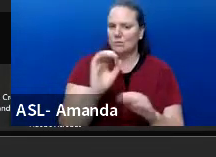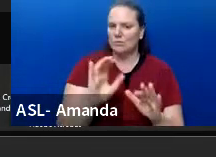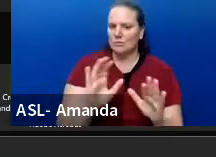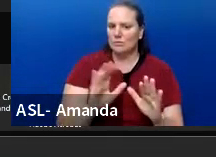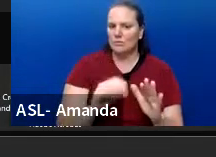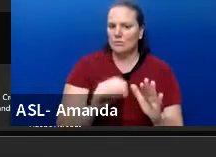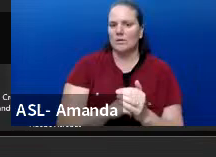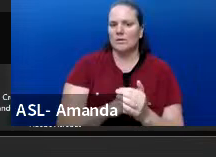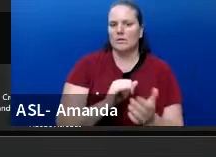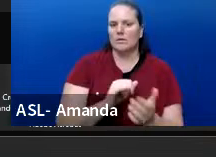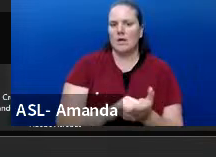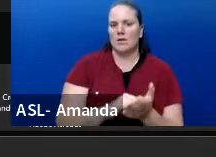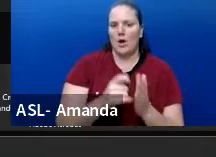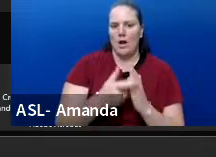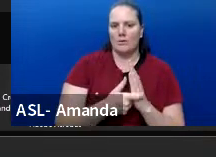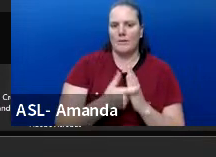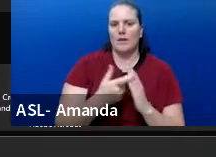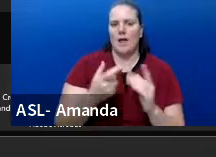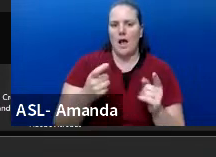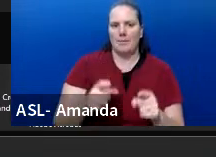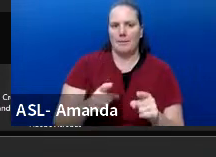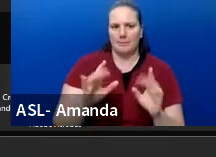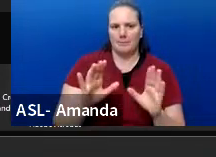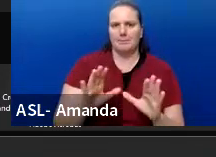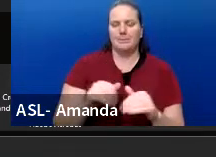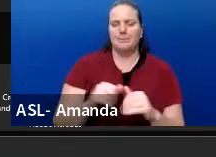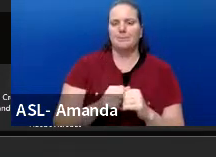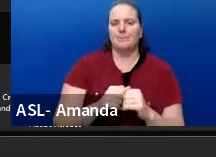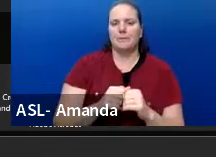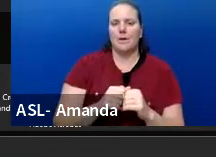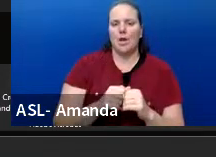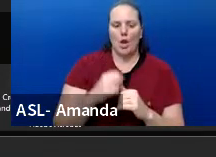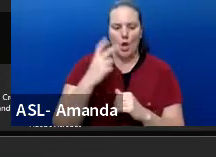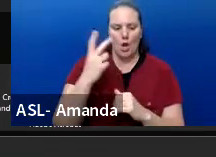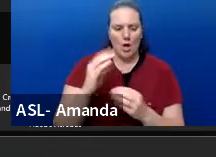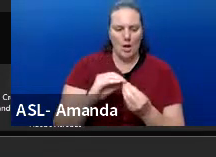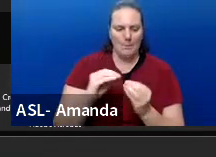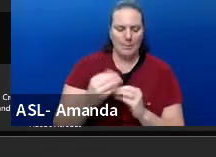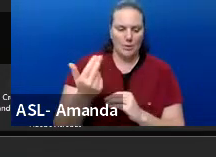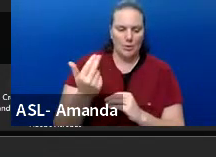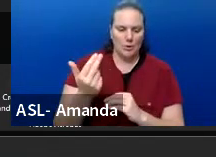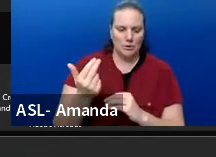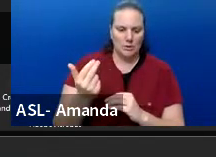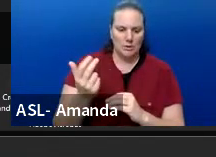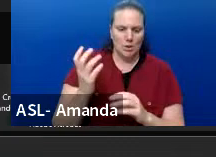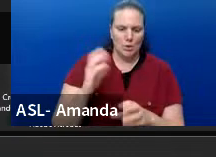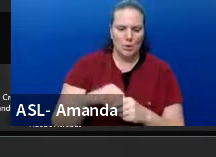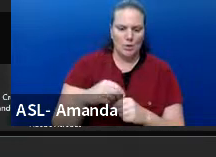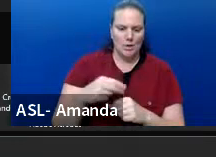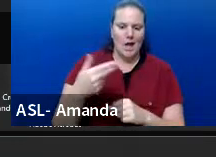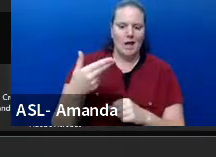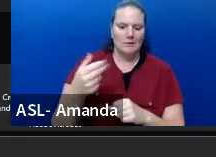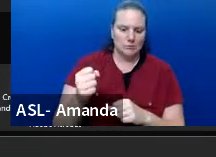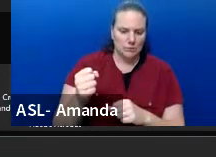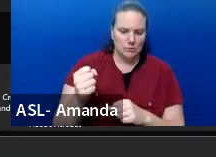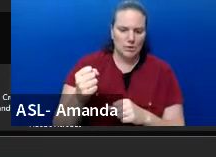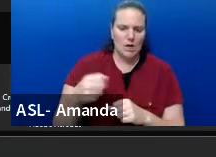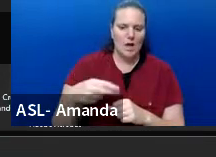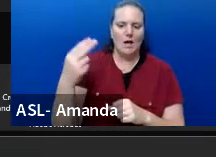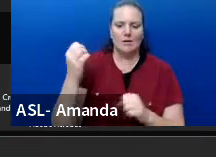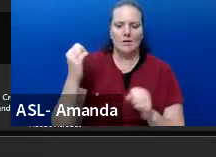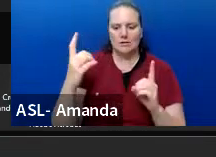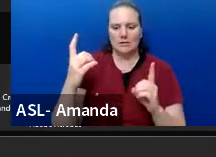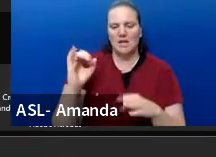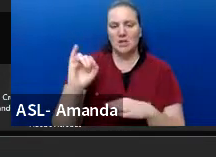it'll automatically happen. So I'm looking at number 13, including high school, higher ed